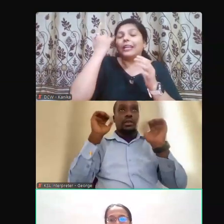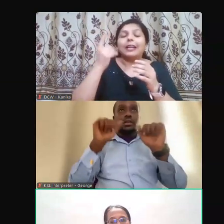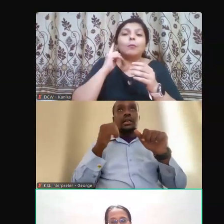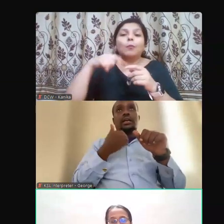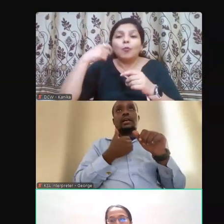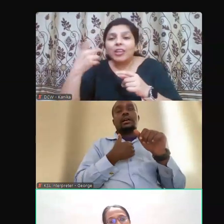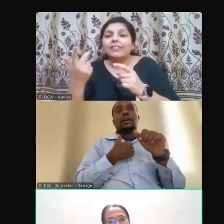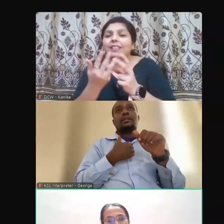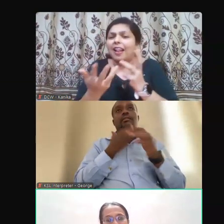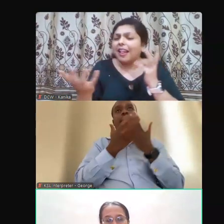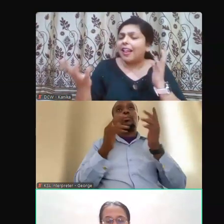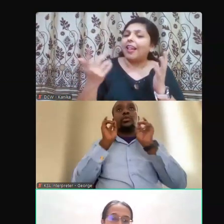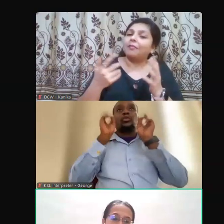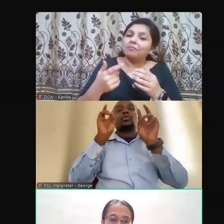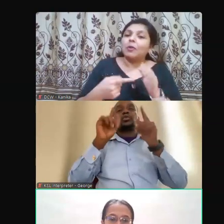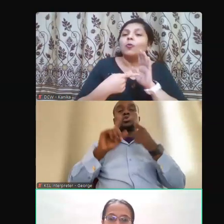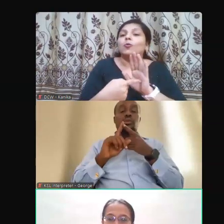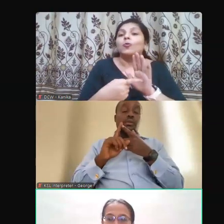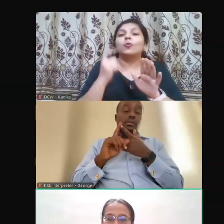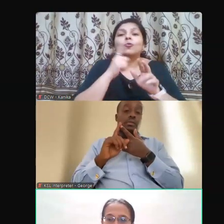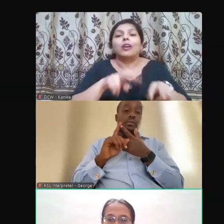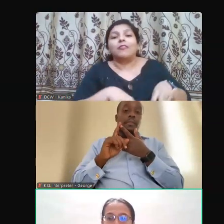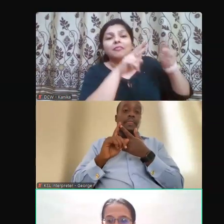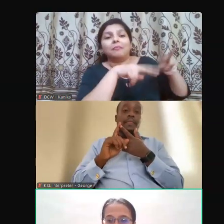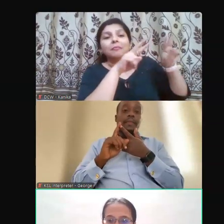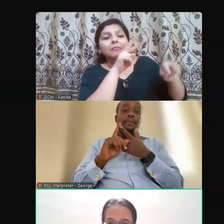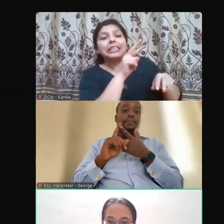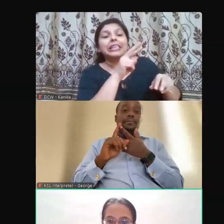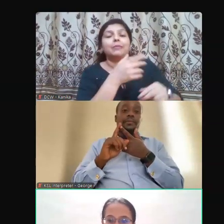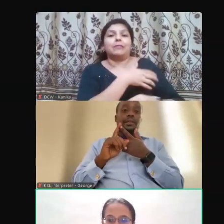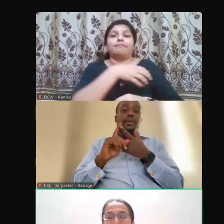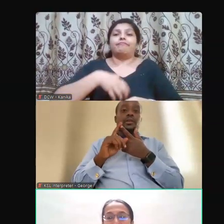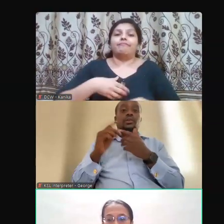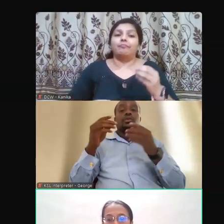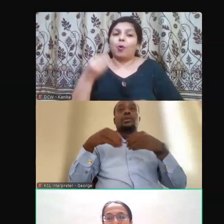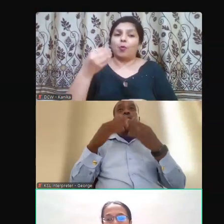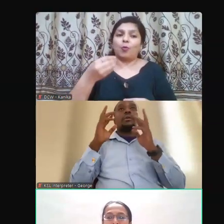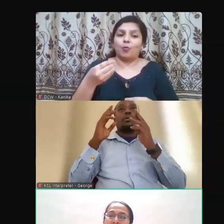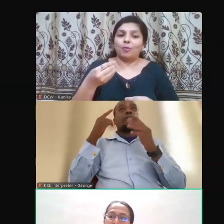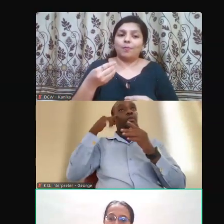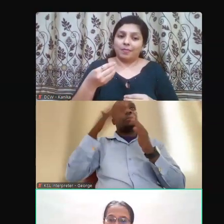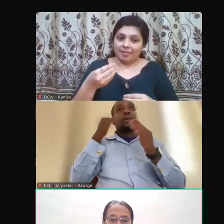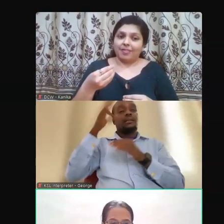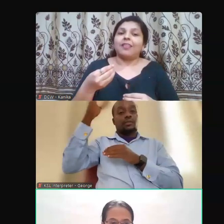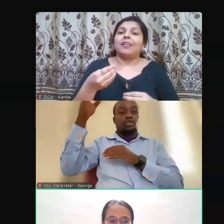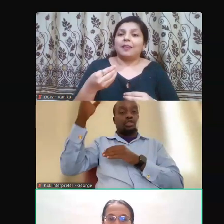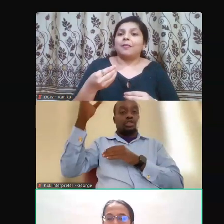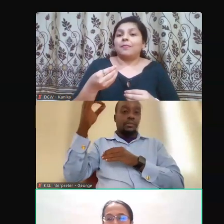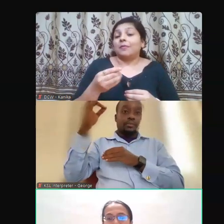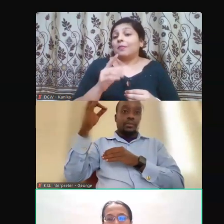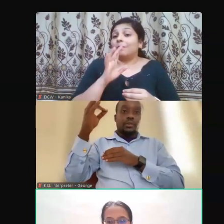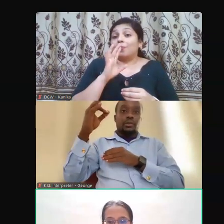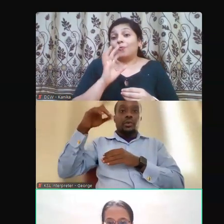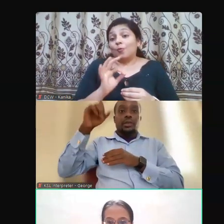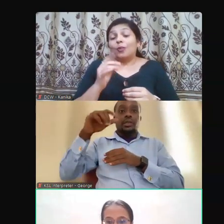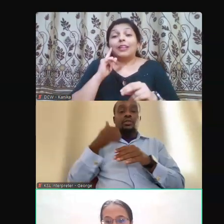able to, look at a better future for themselves. So there is a need to have deaf role models.